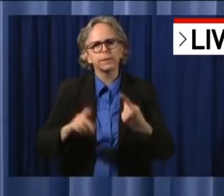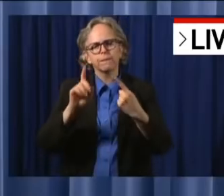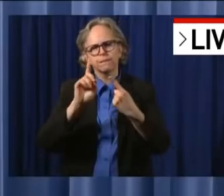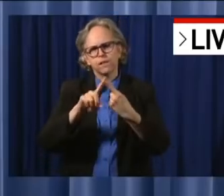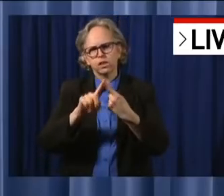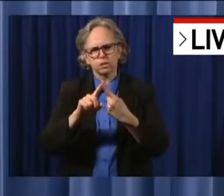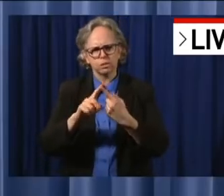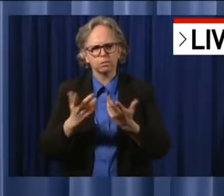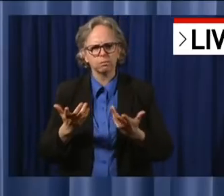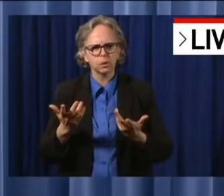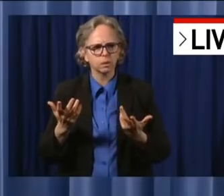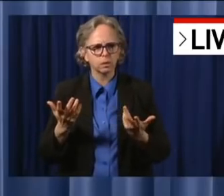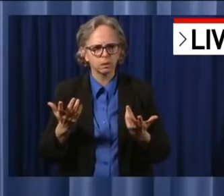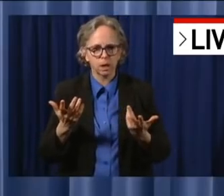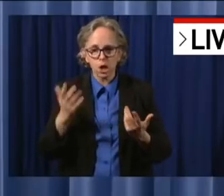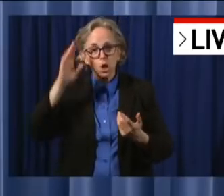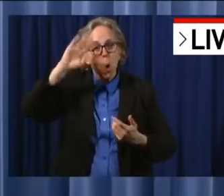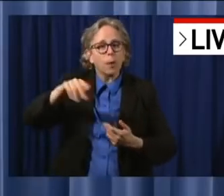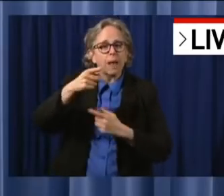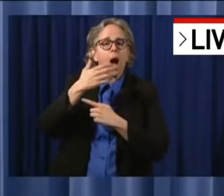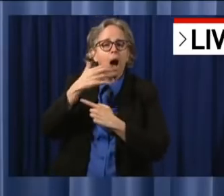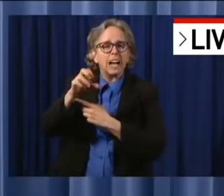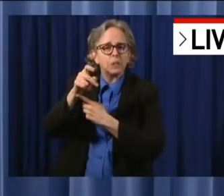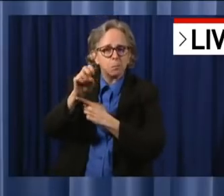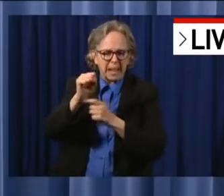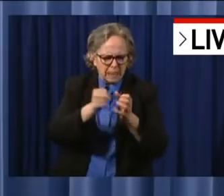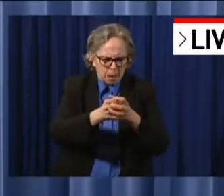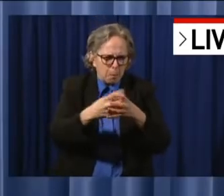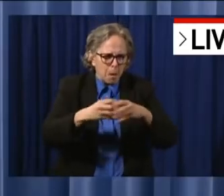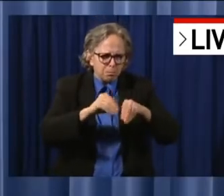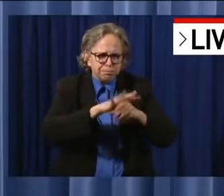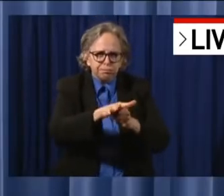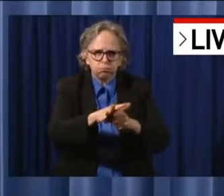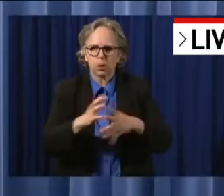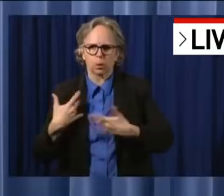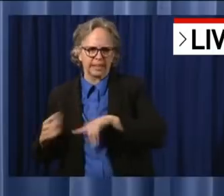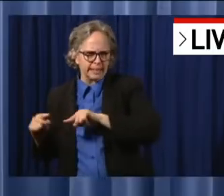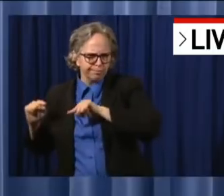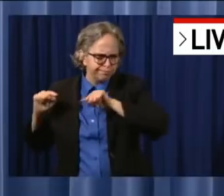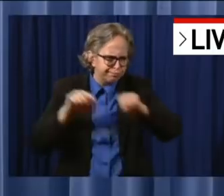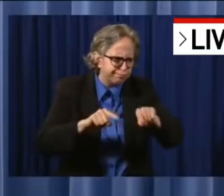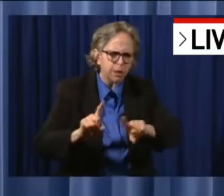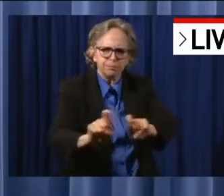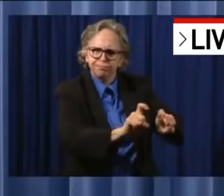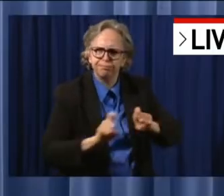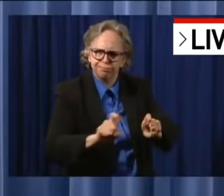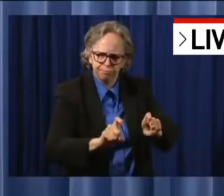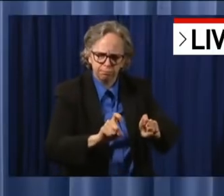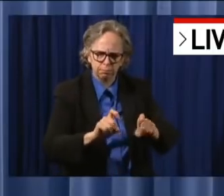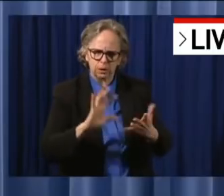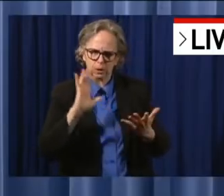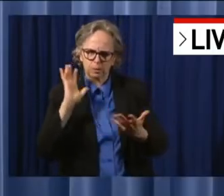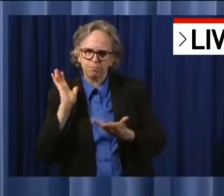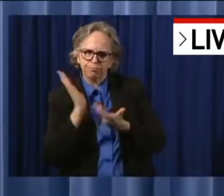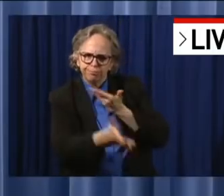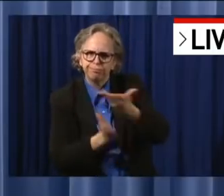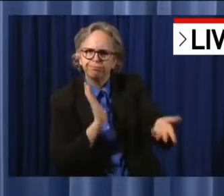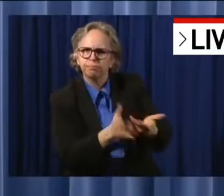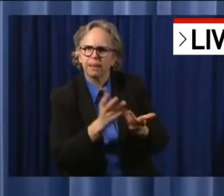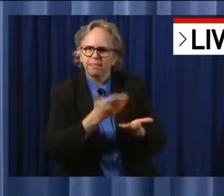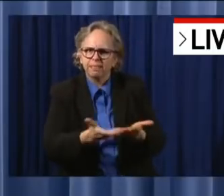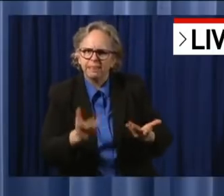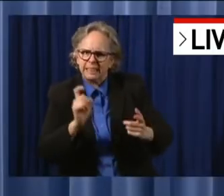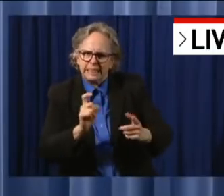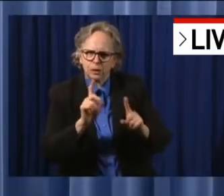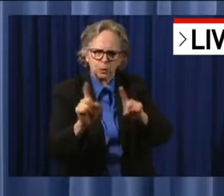hot spots, make sure we are able to move in with appropriate testing. The second